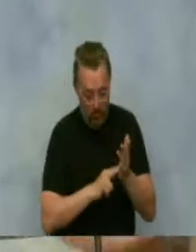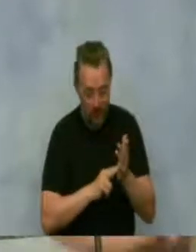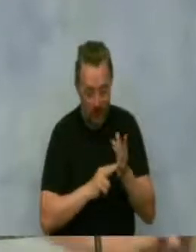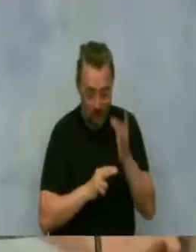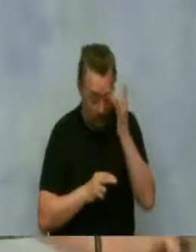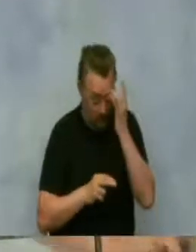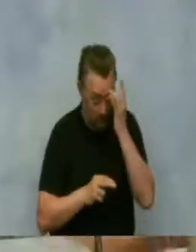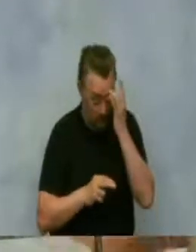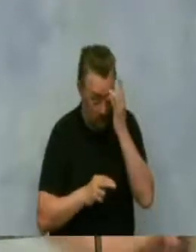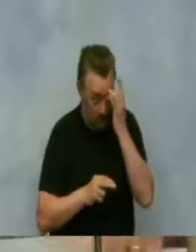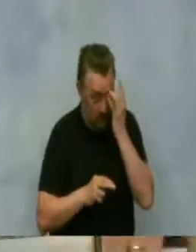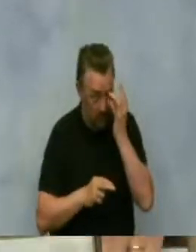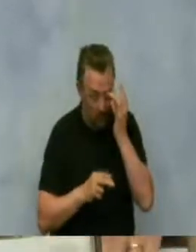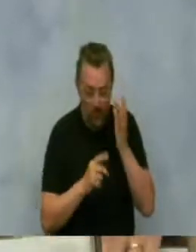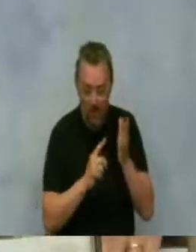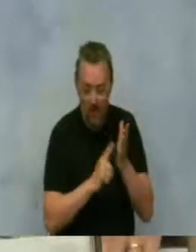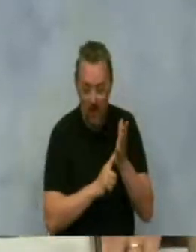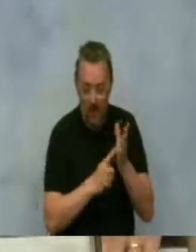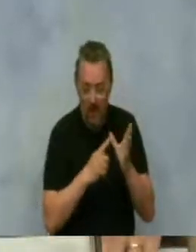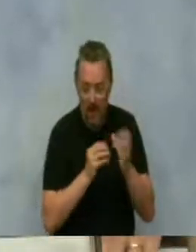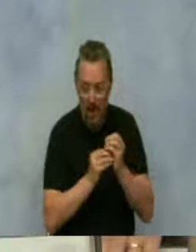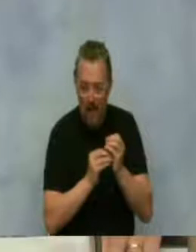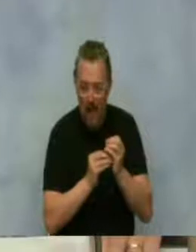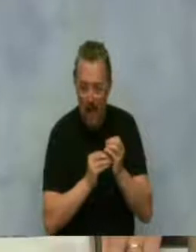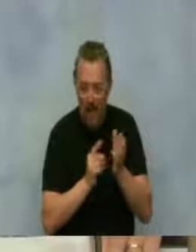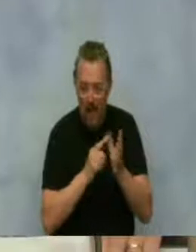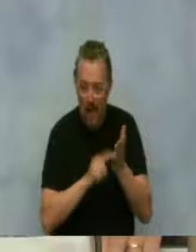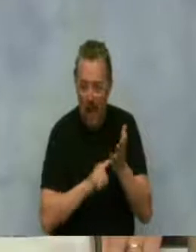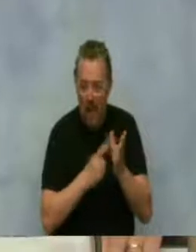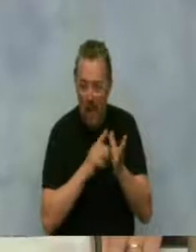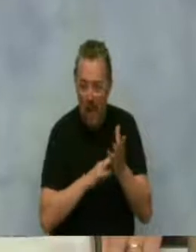Do we have Councillor Lambie?